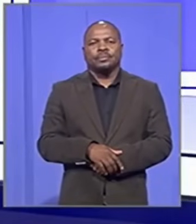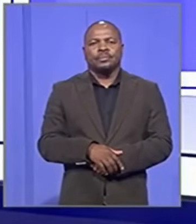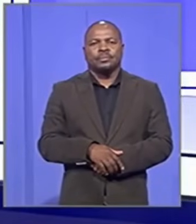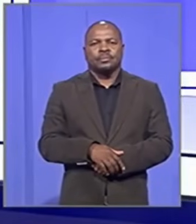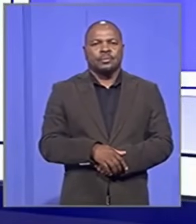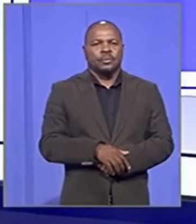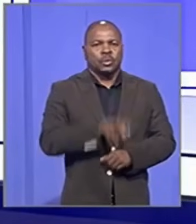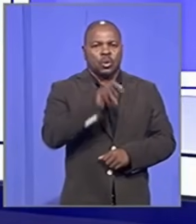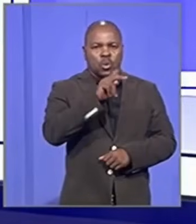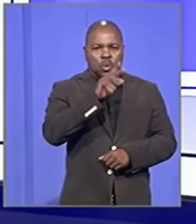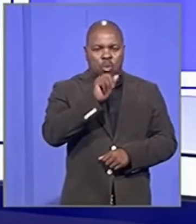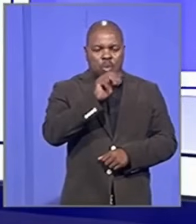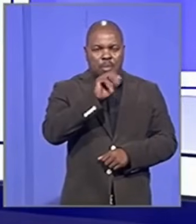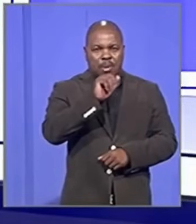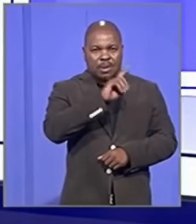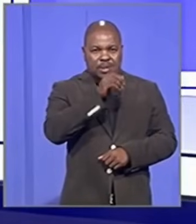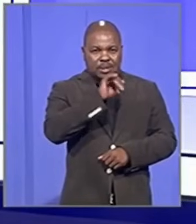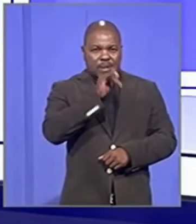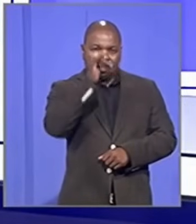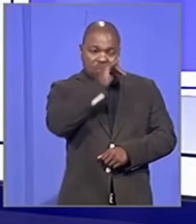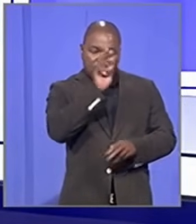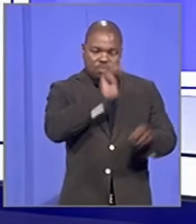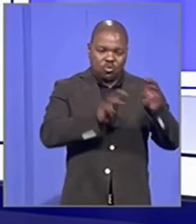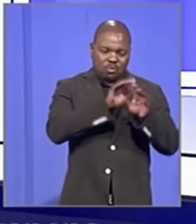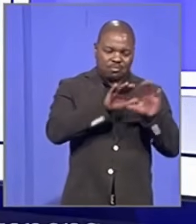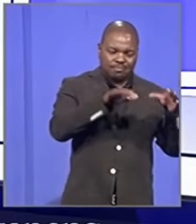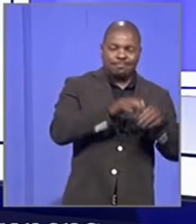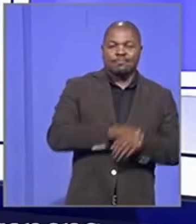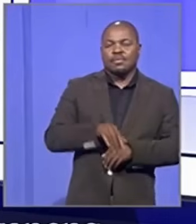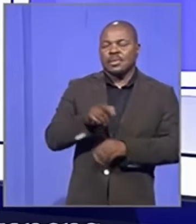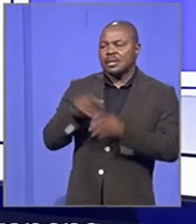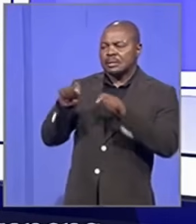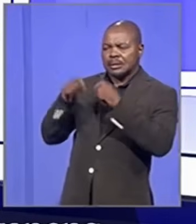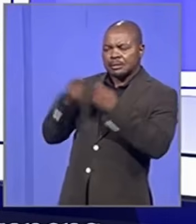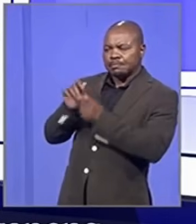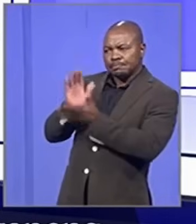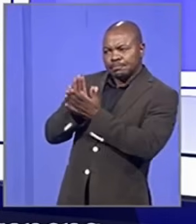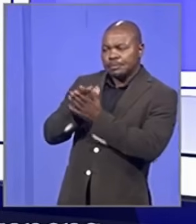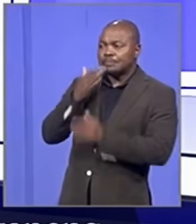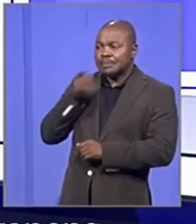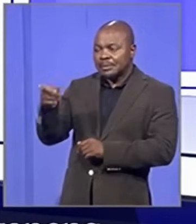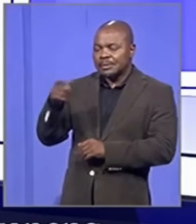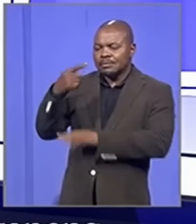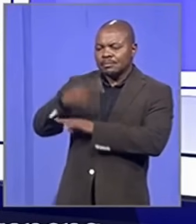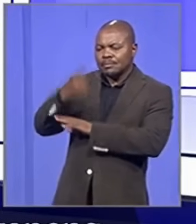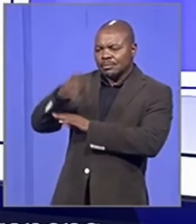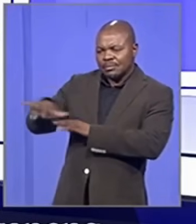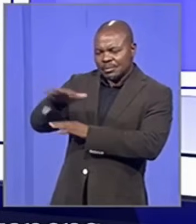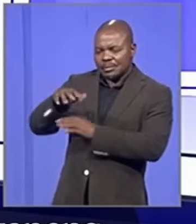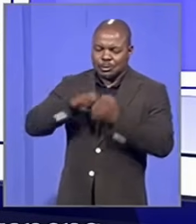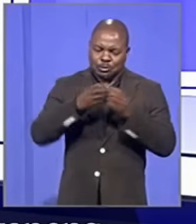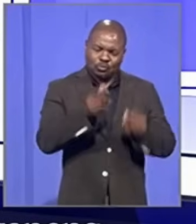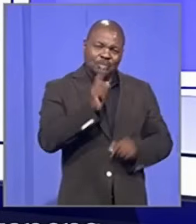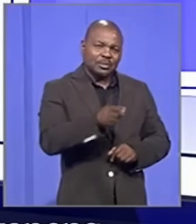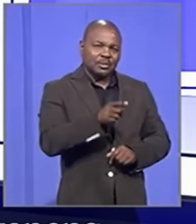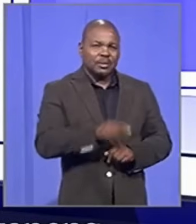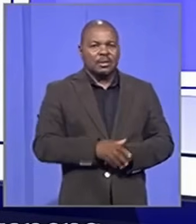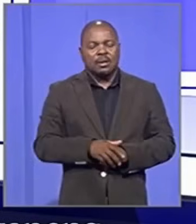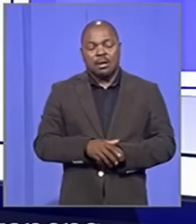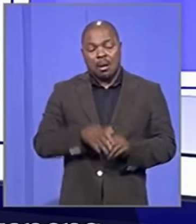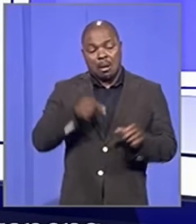Setheo sa Ngomazi Crime Watch se ipileditše go sehlophatšhomo sa tšhireletšo go rarolla mathata a mellwane tikologong ya bona. Setheo se